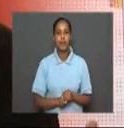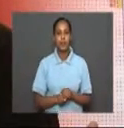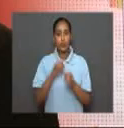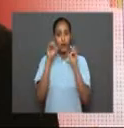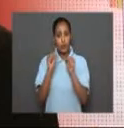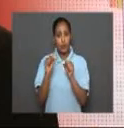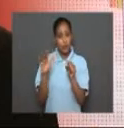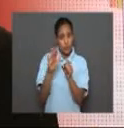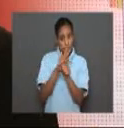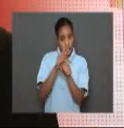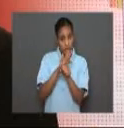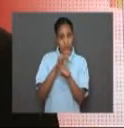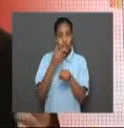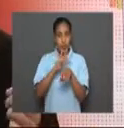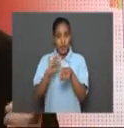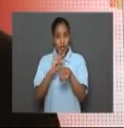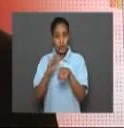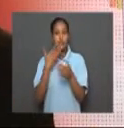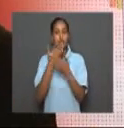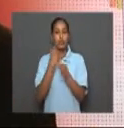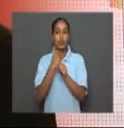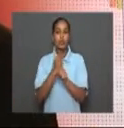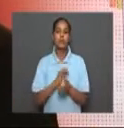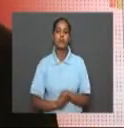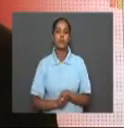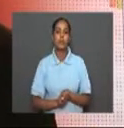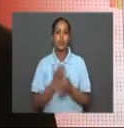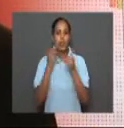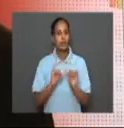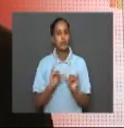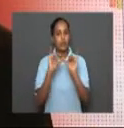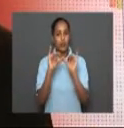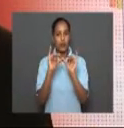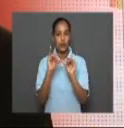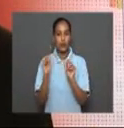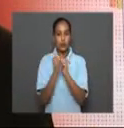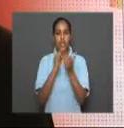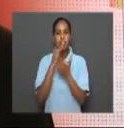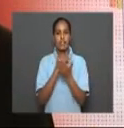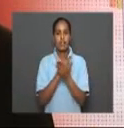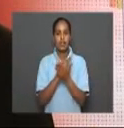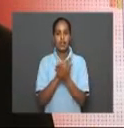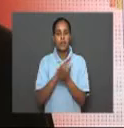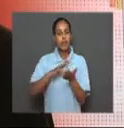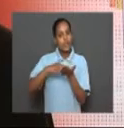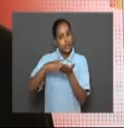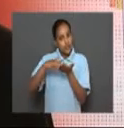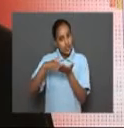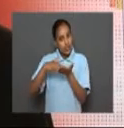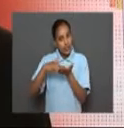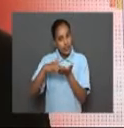Were you able to fill in the blanks? Good work. Let us continue with the lesson by